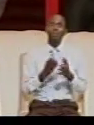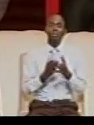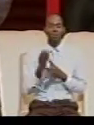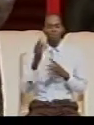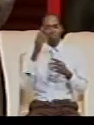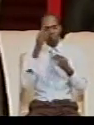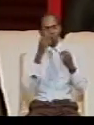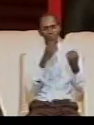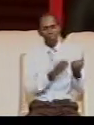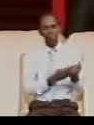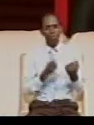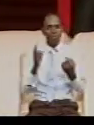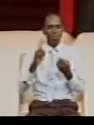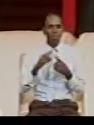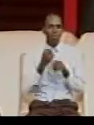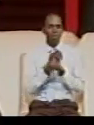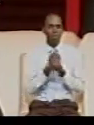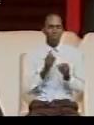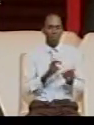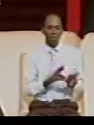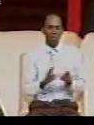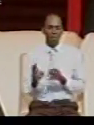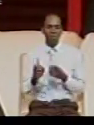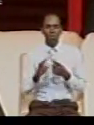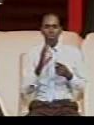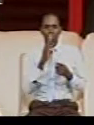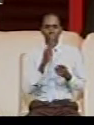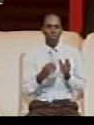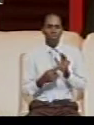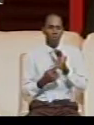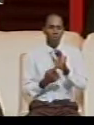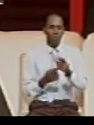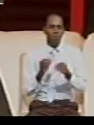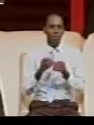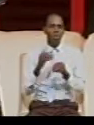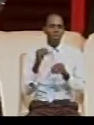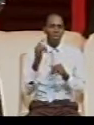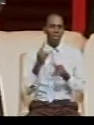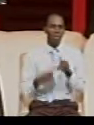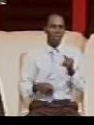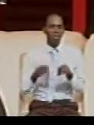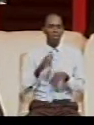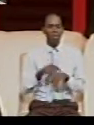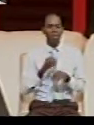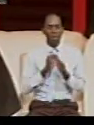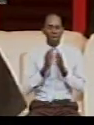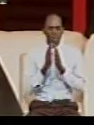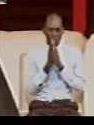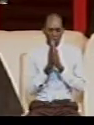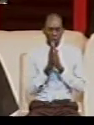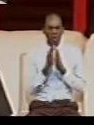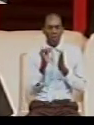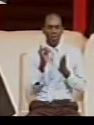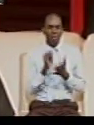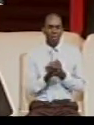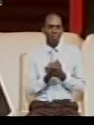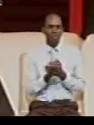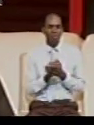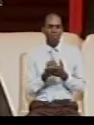ready to be revealed in the last time. I pray that power, sustaining